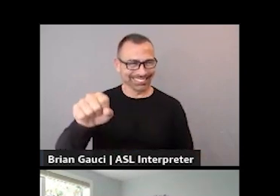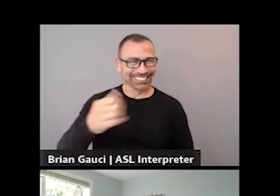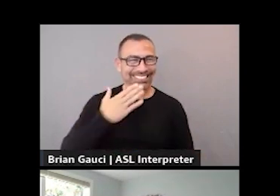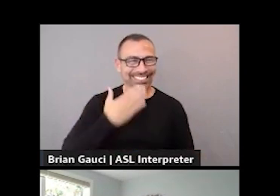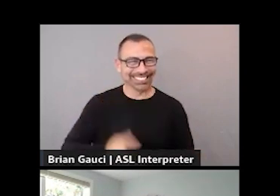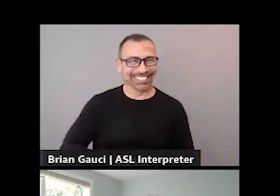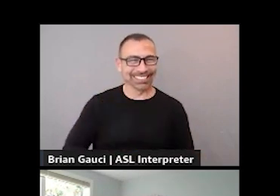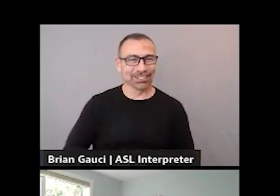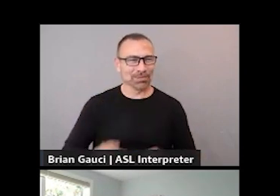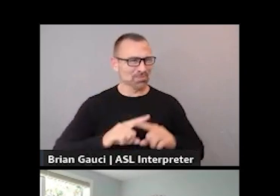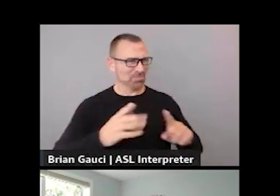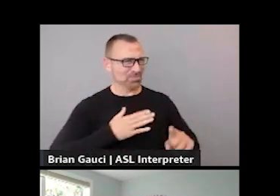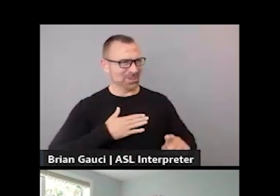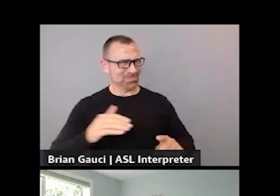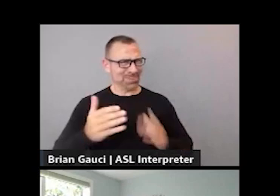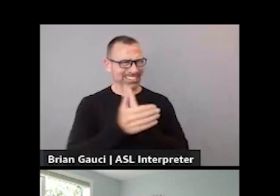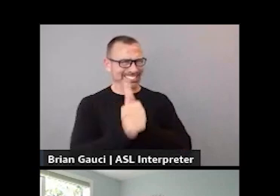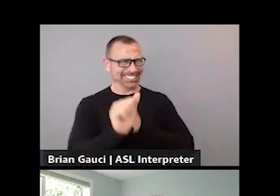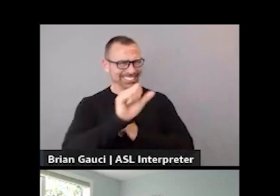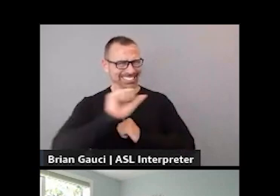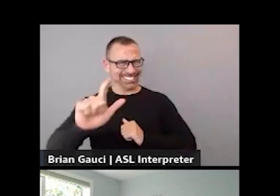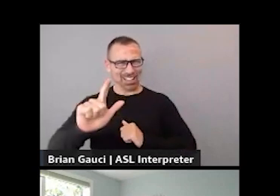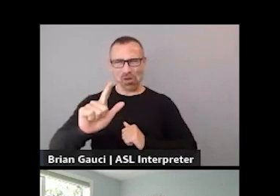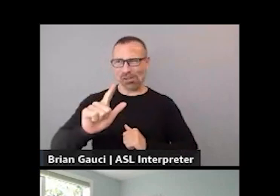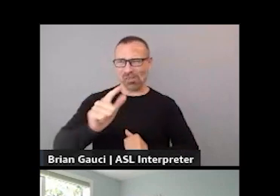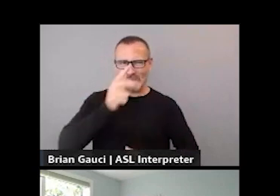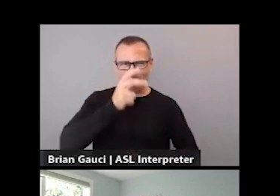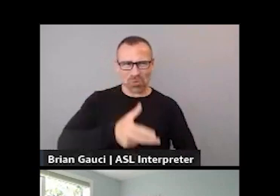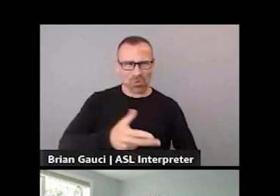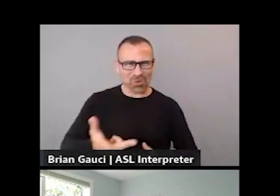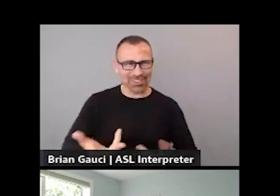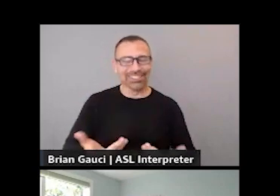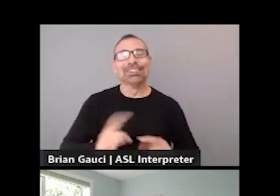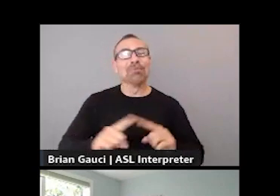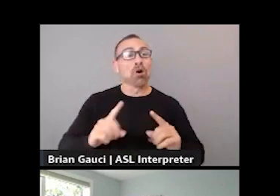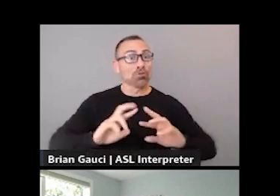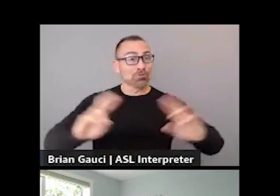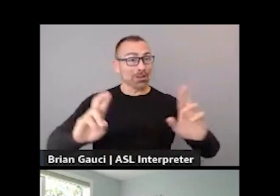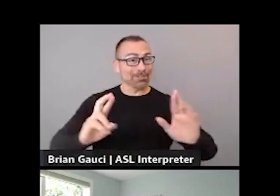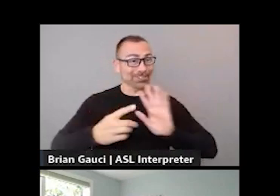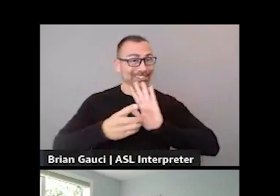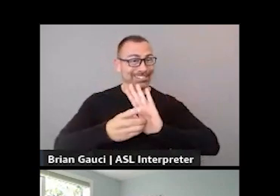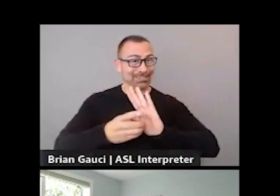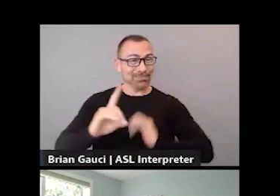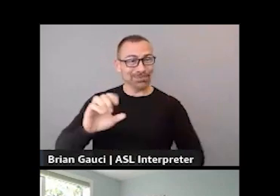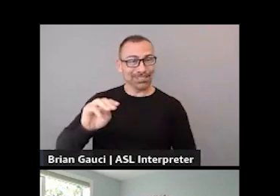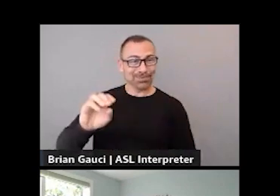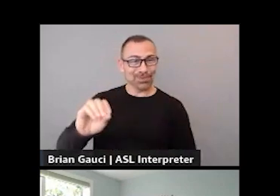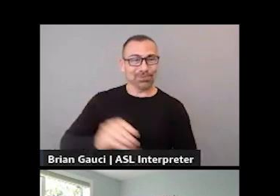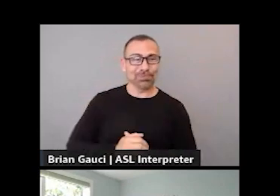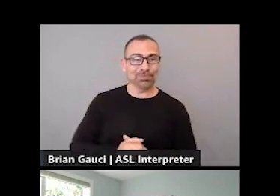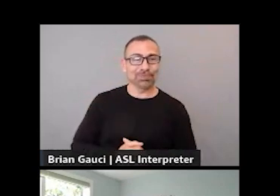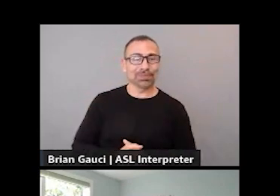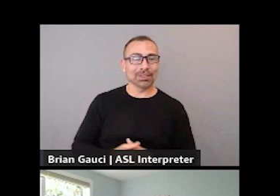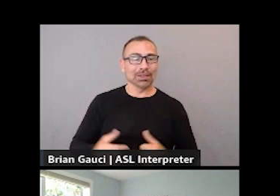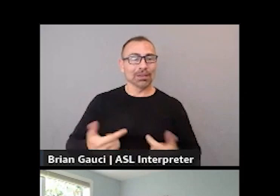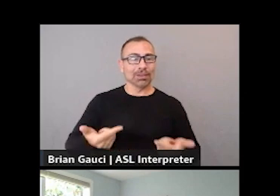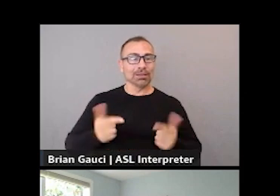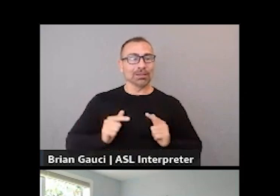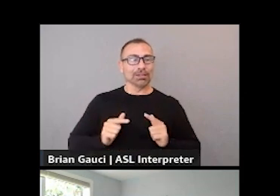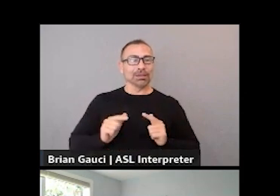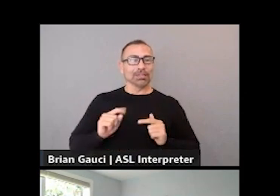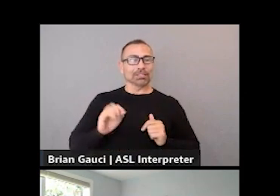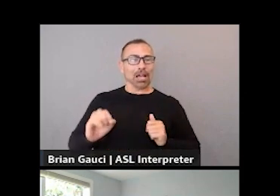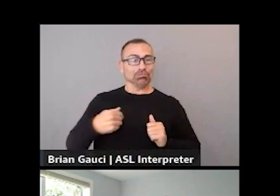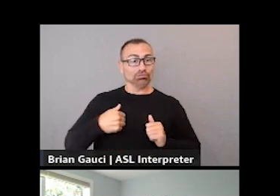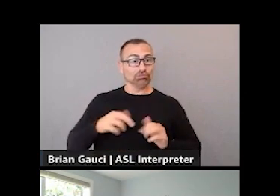my ASL skills are poor. All right, are we ready to go demo-wise here? I'm ready to go. Can everybody in chat